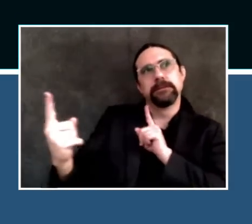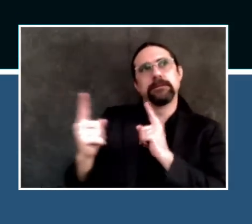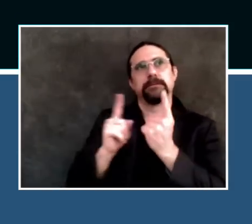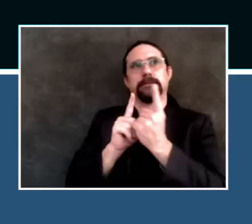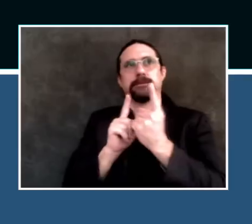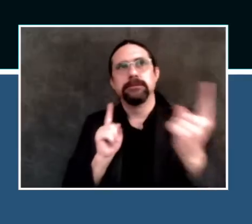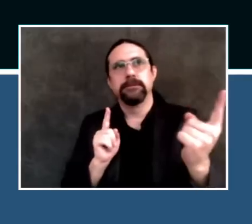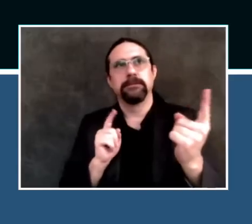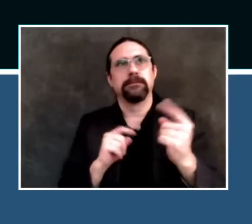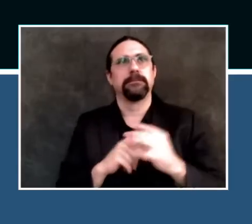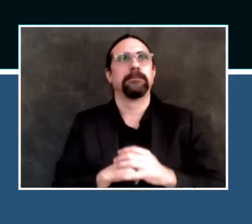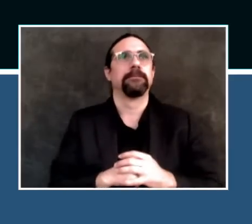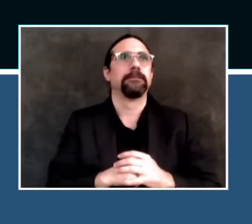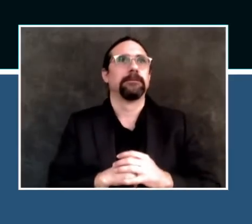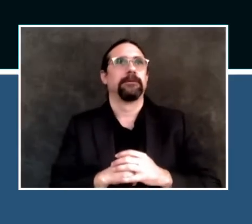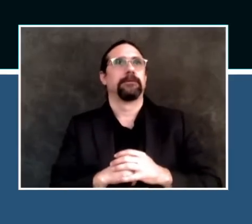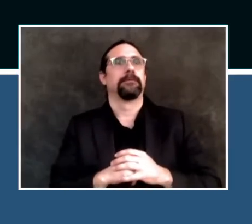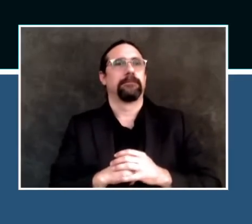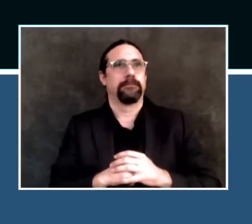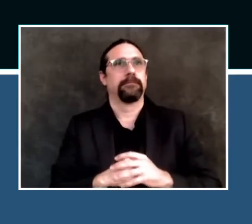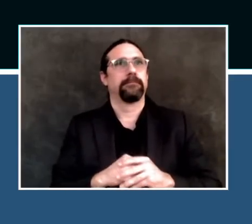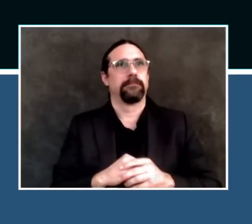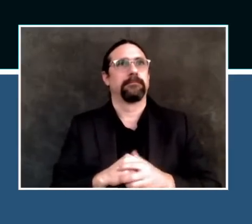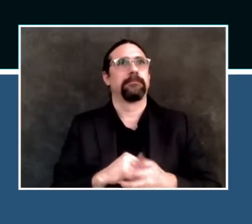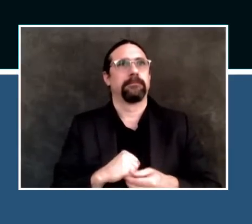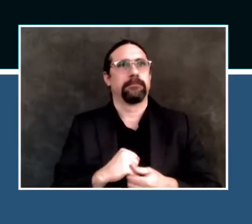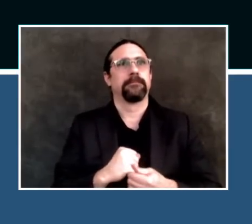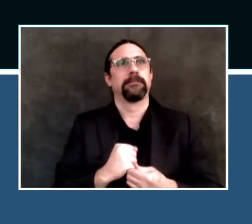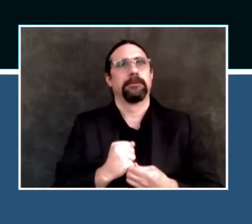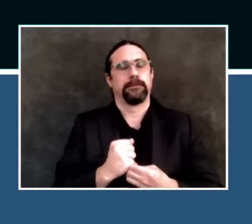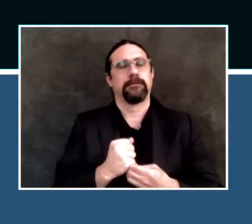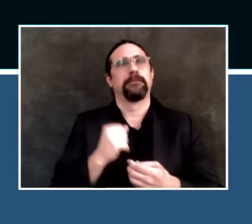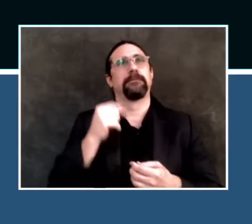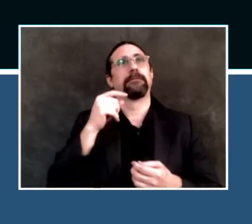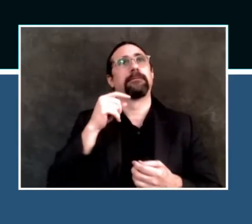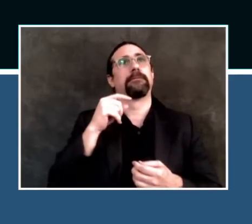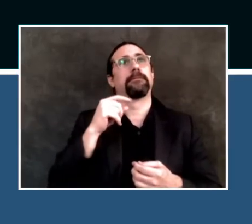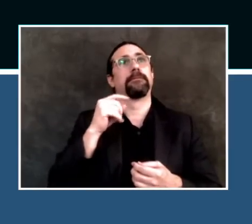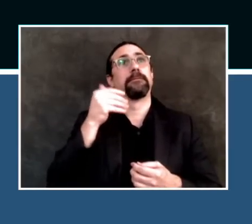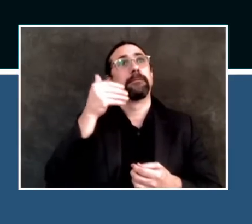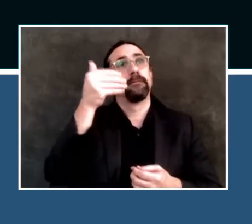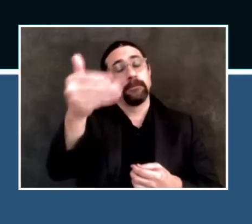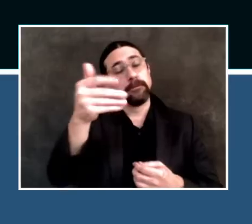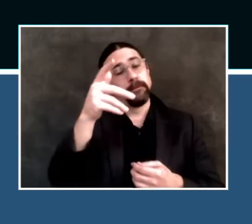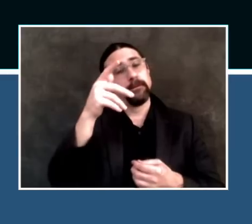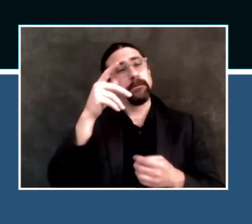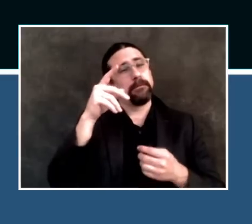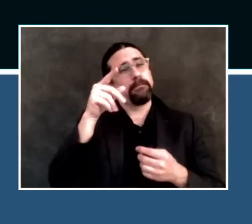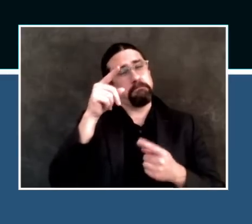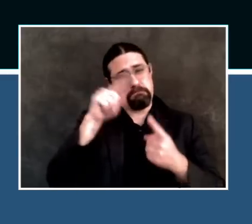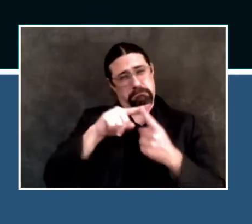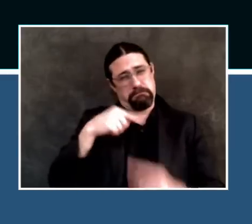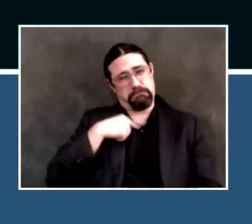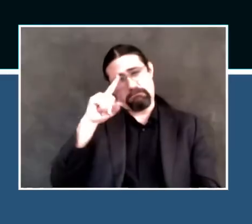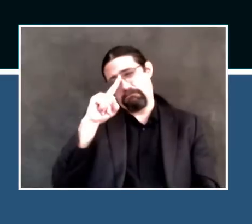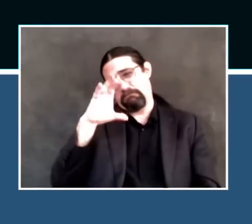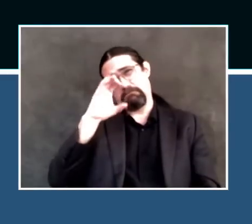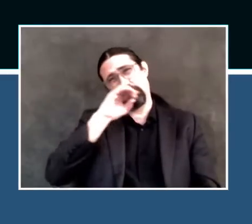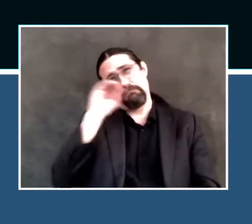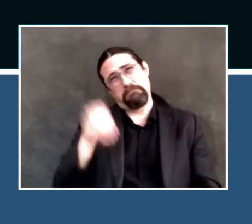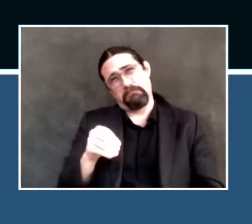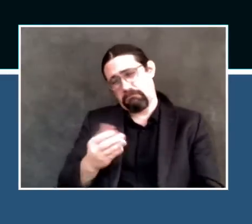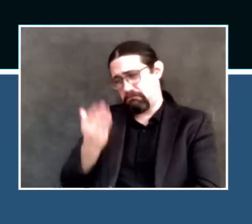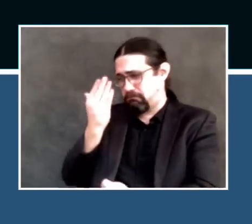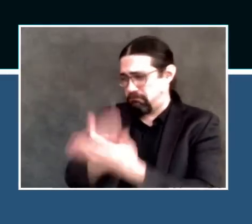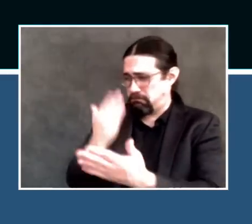But we can say, now that we have had a chance to see what a little progress looks like,